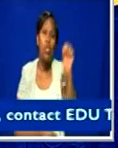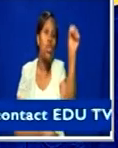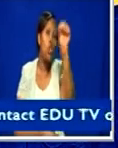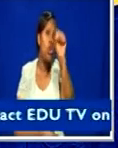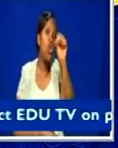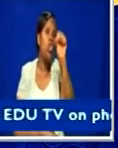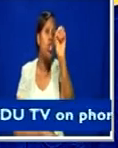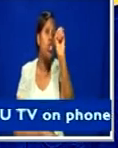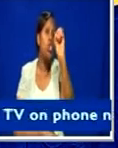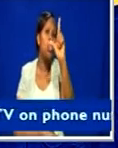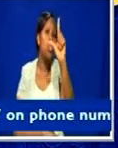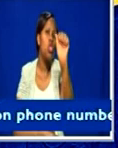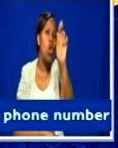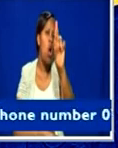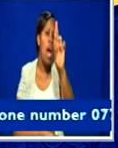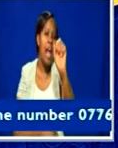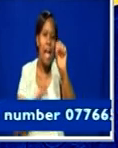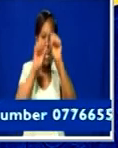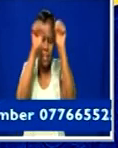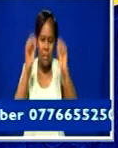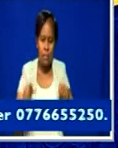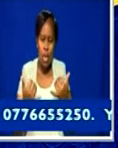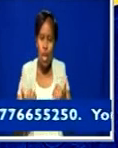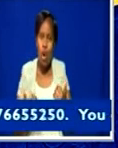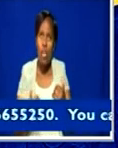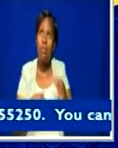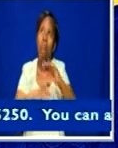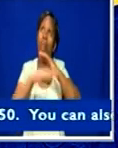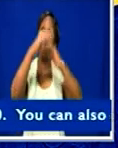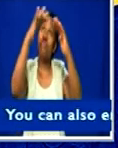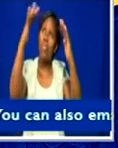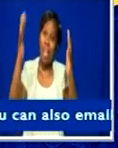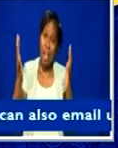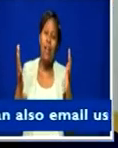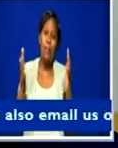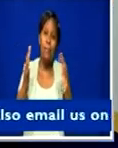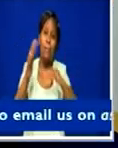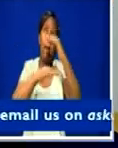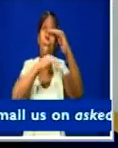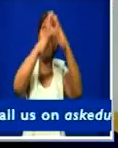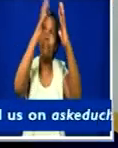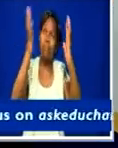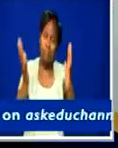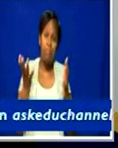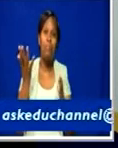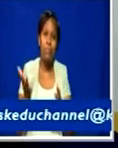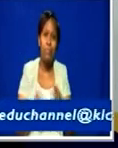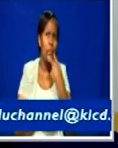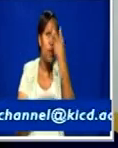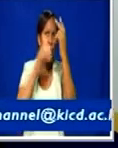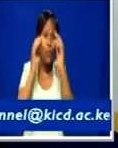solar system. Solar Now we are system. in the space. Yes. We're in the spaces. Yes. Above the skies. Yes.